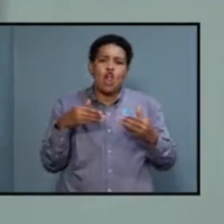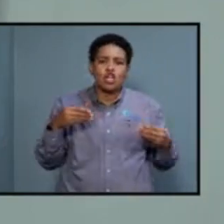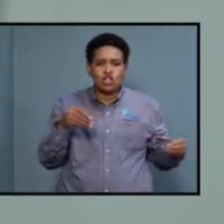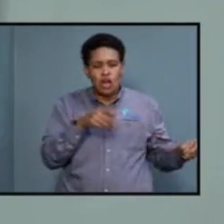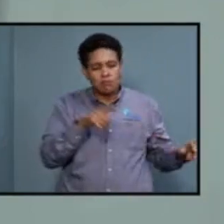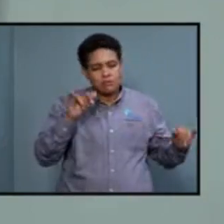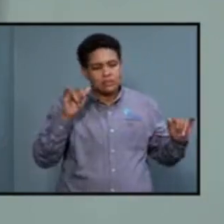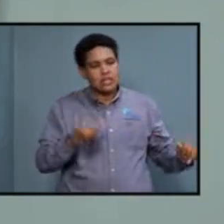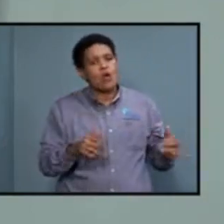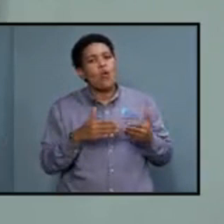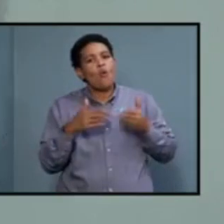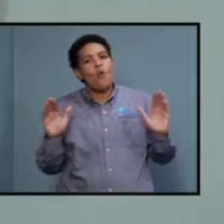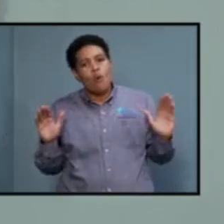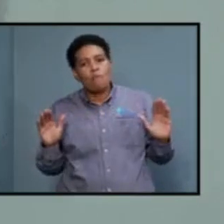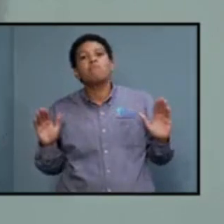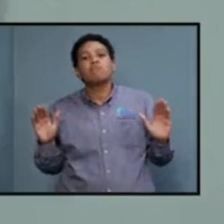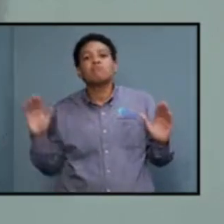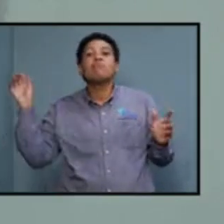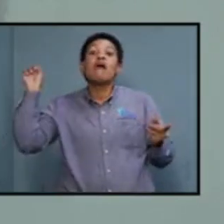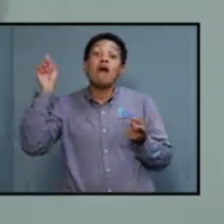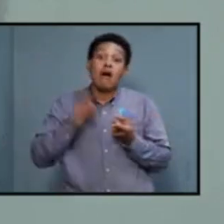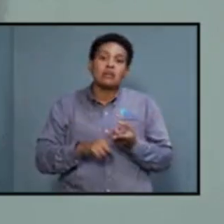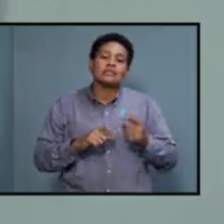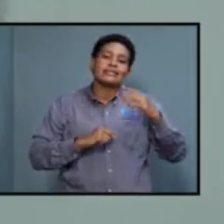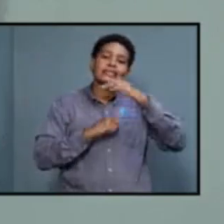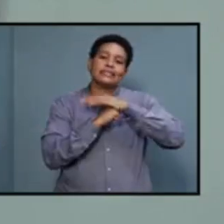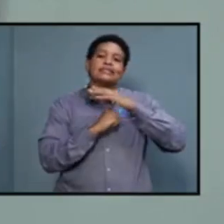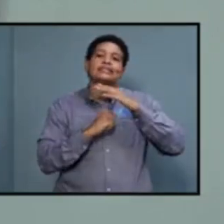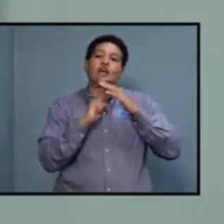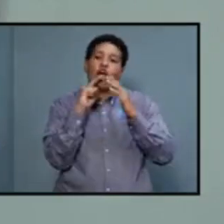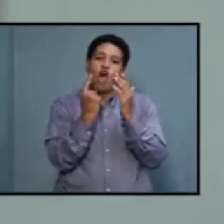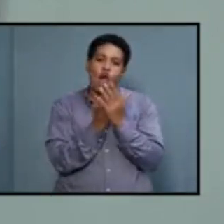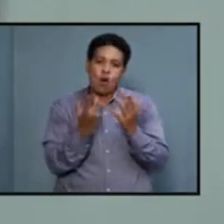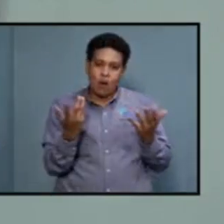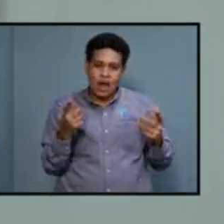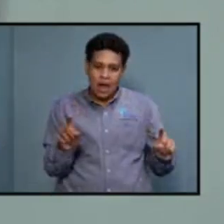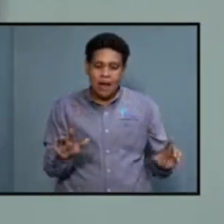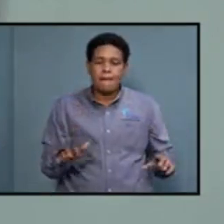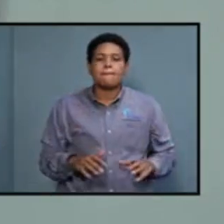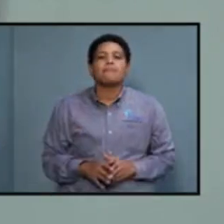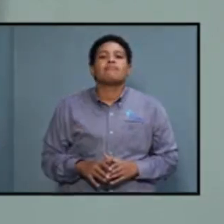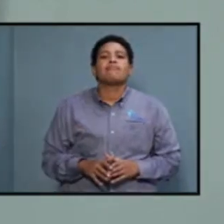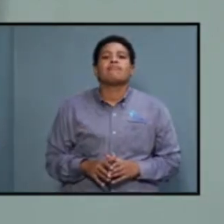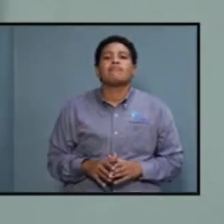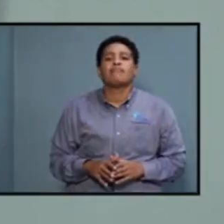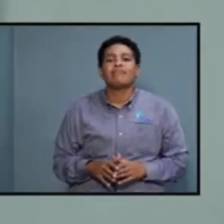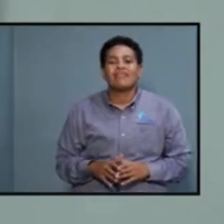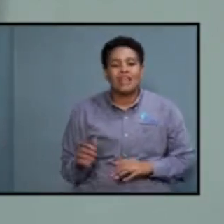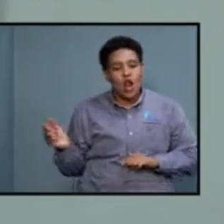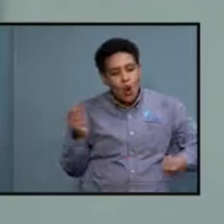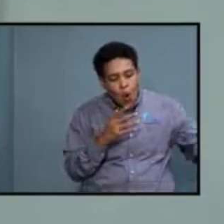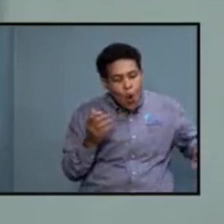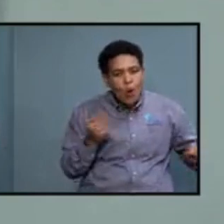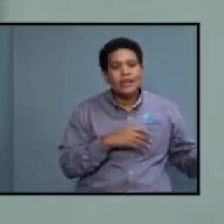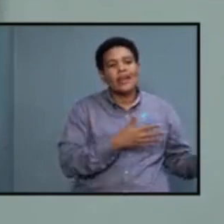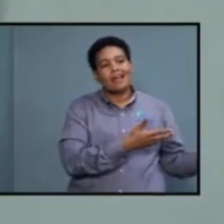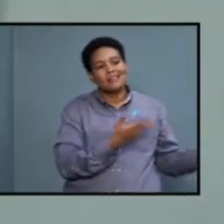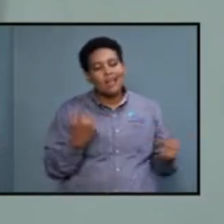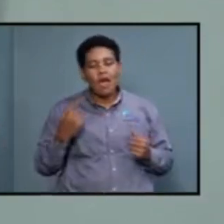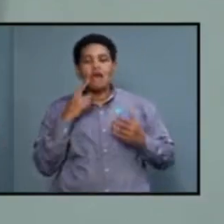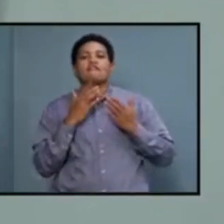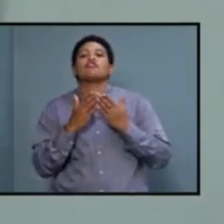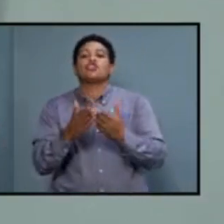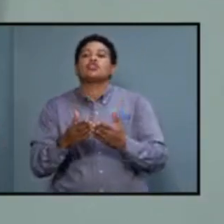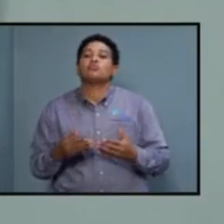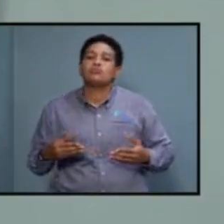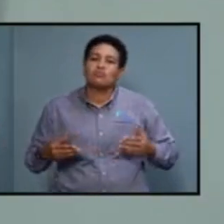they can remain open until the curfew hour the loading and unloading of ships storage and